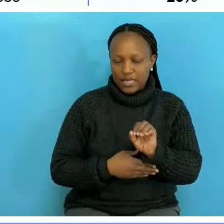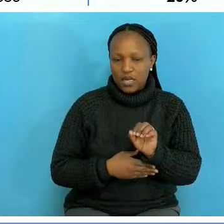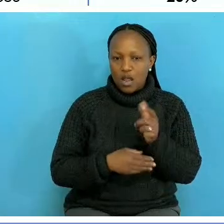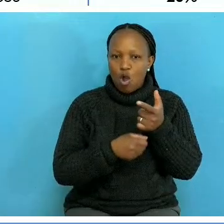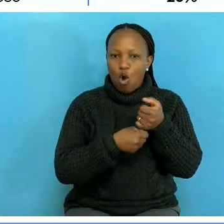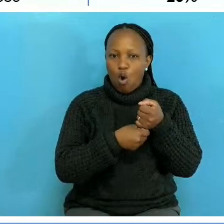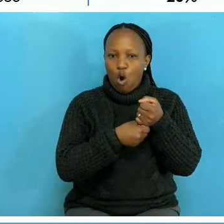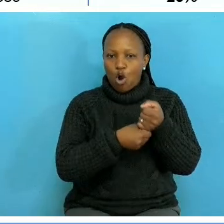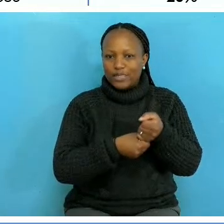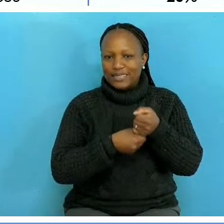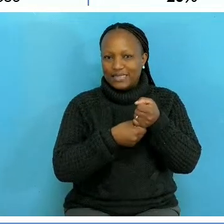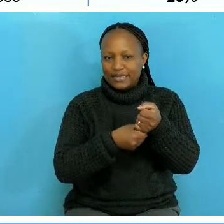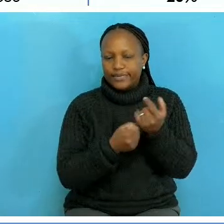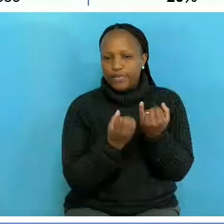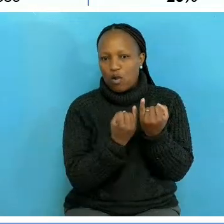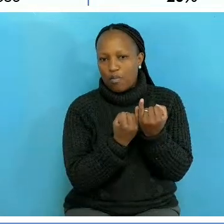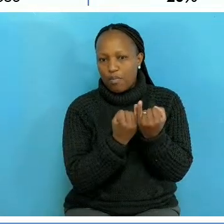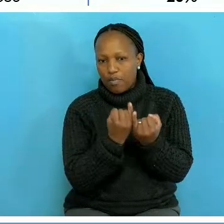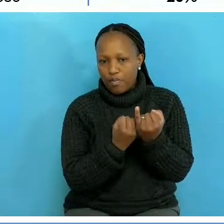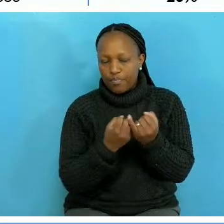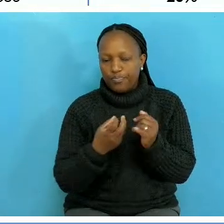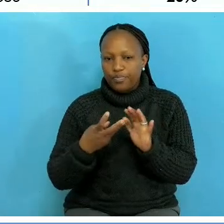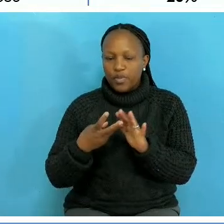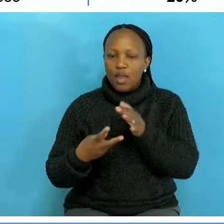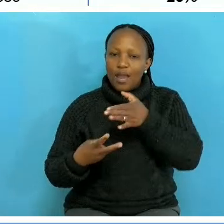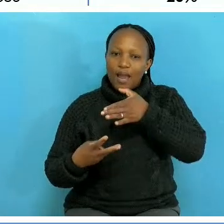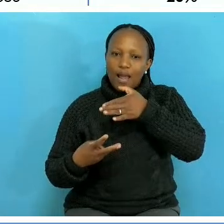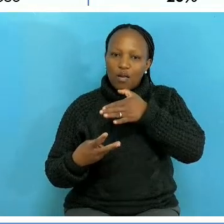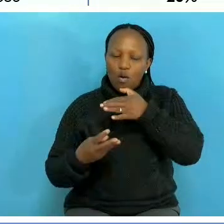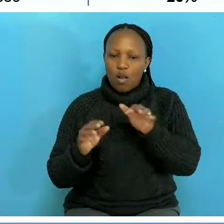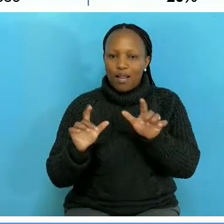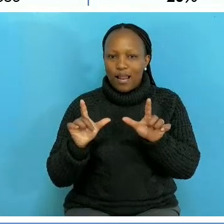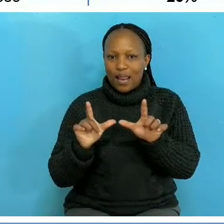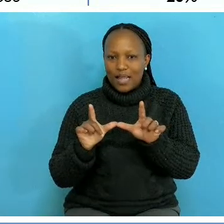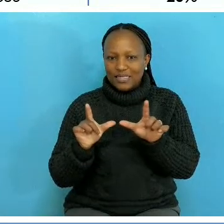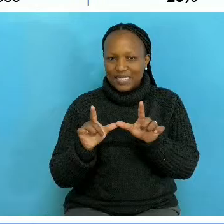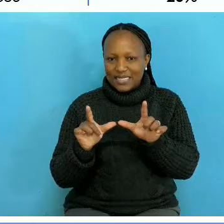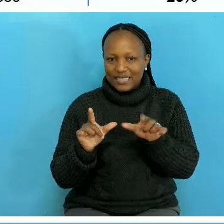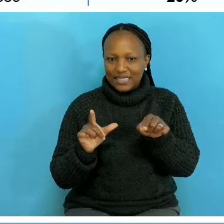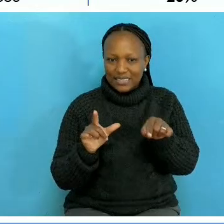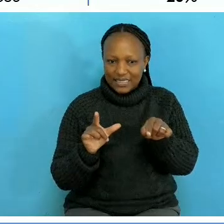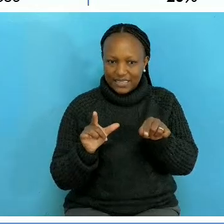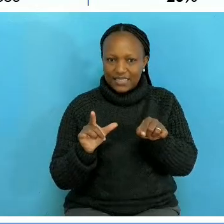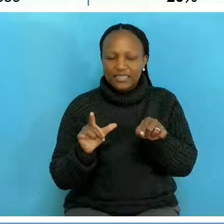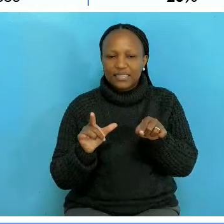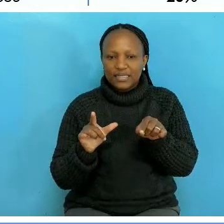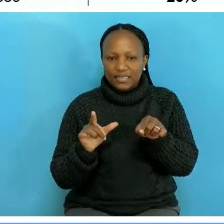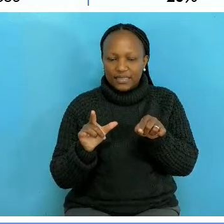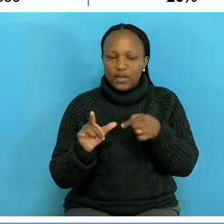racing, and for liquor licenses, we have collected